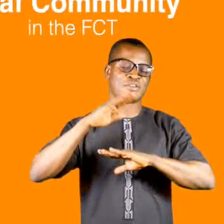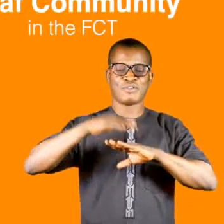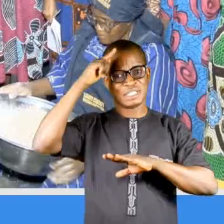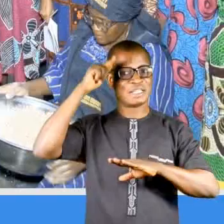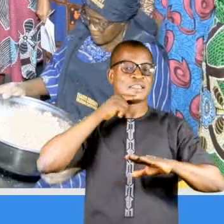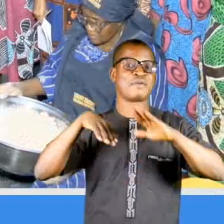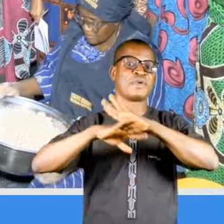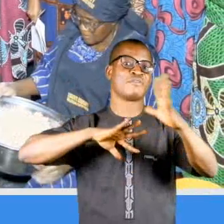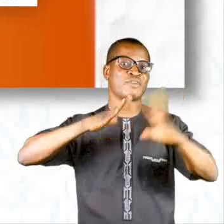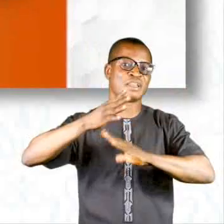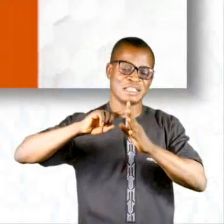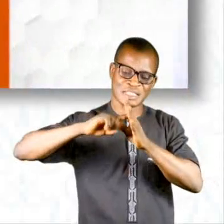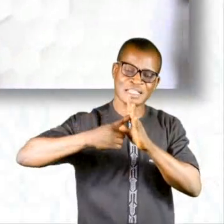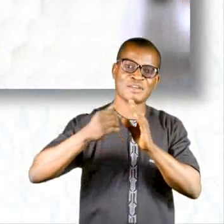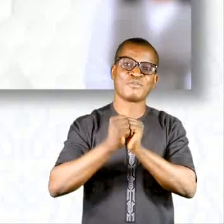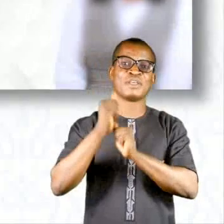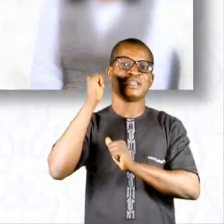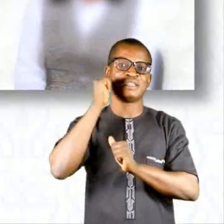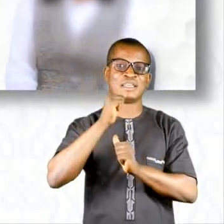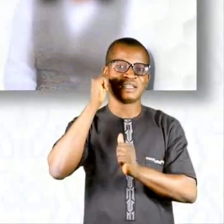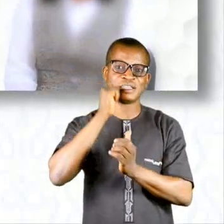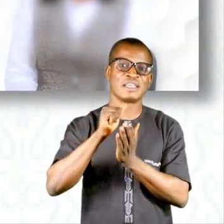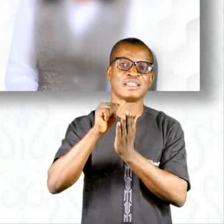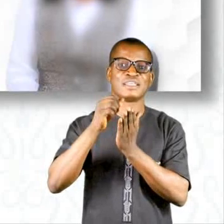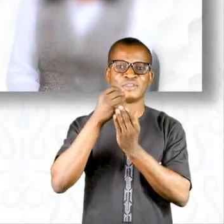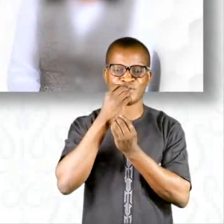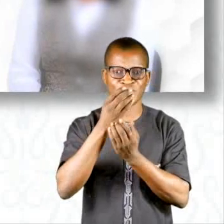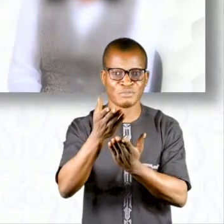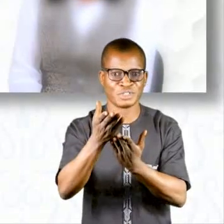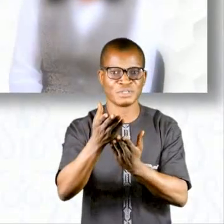on gender-based violence, starting with daily vodcast,